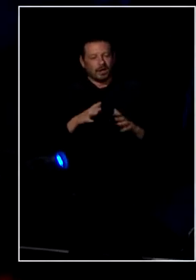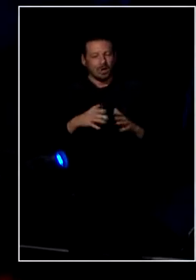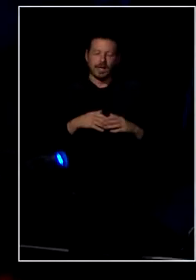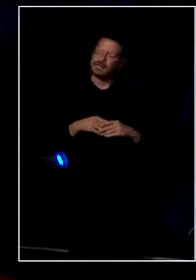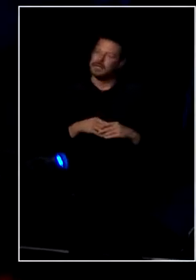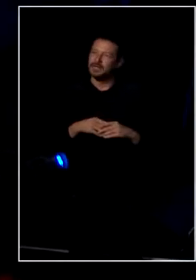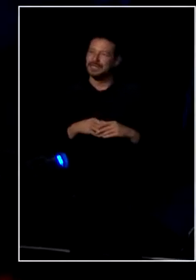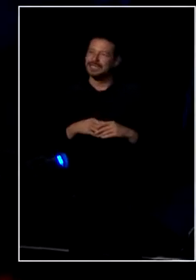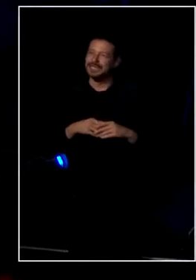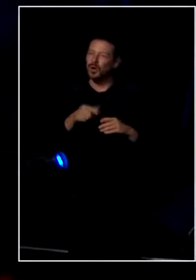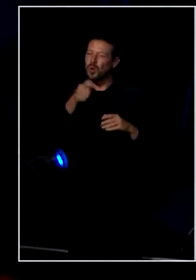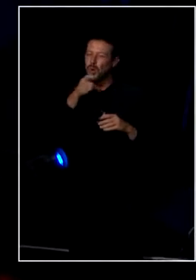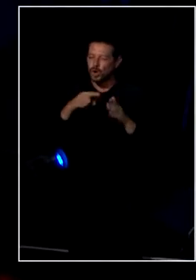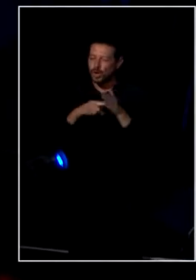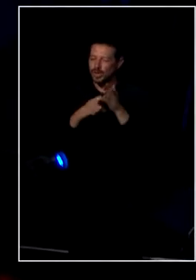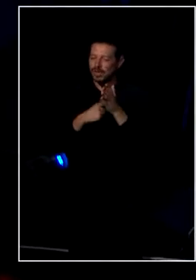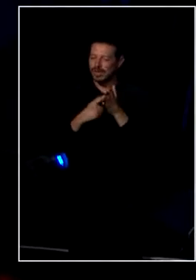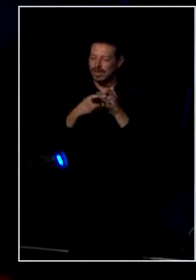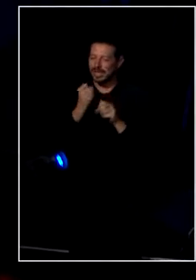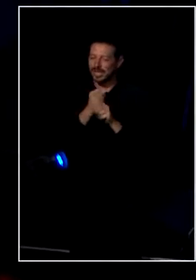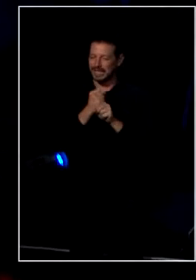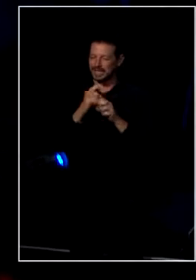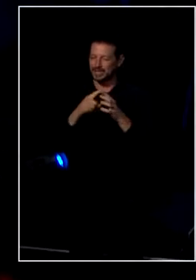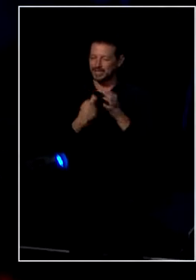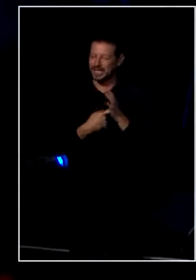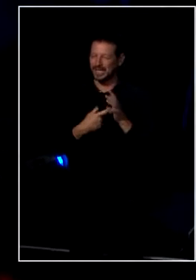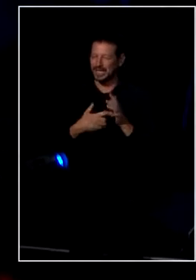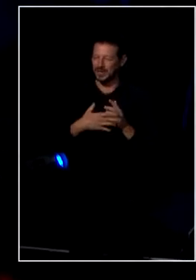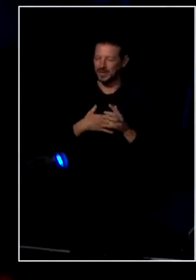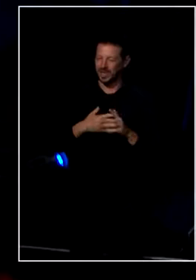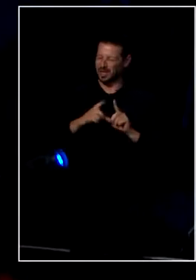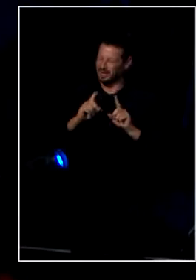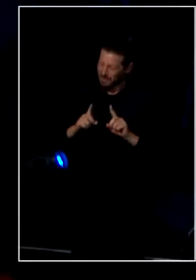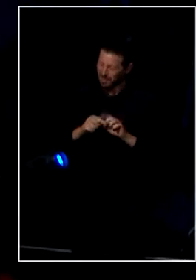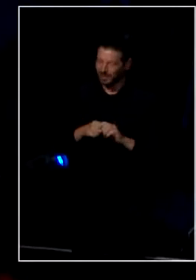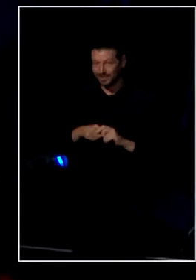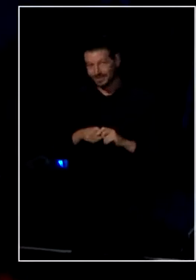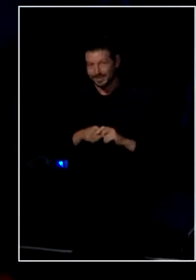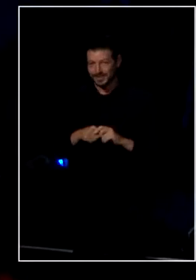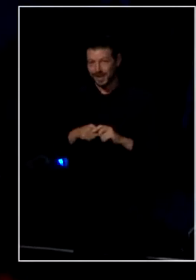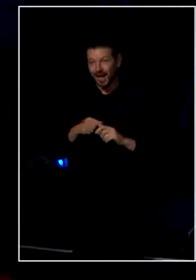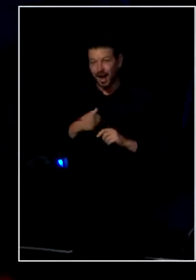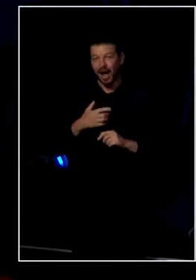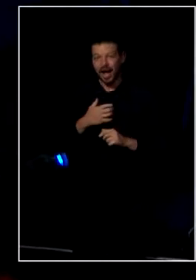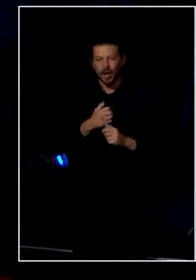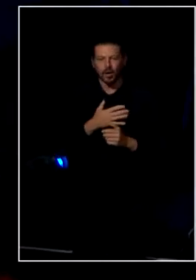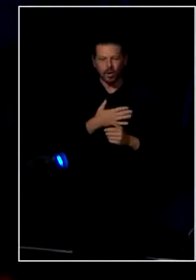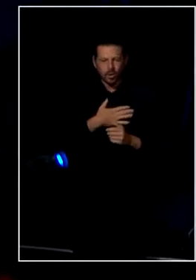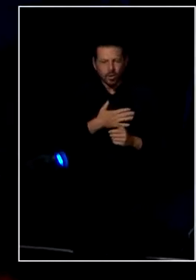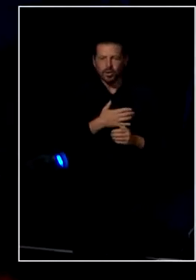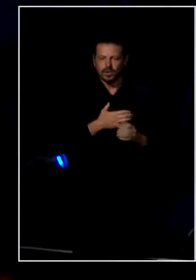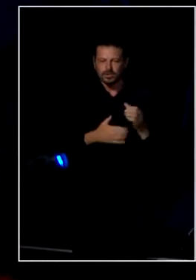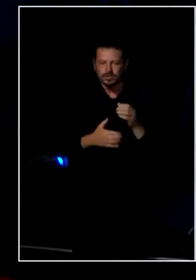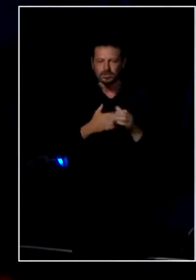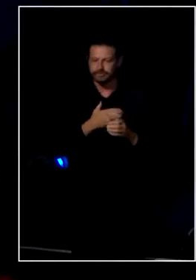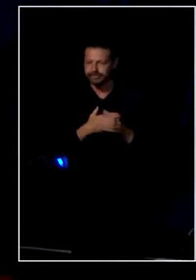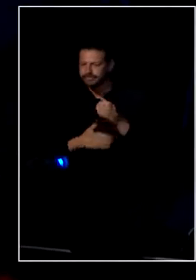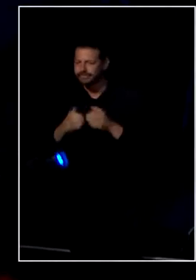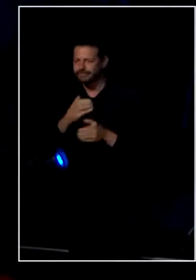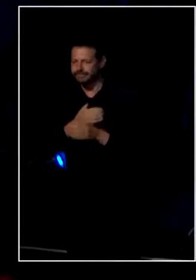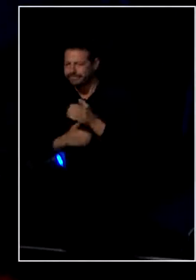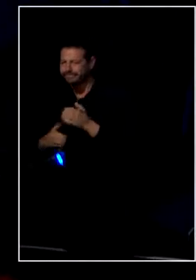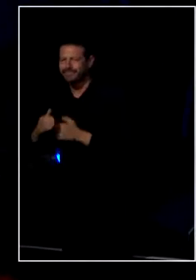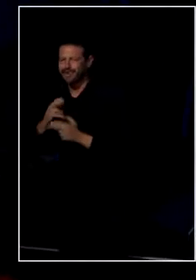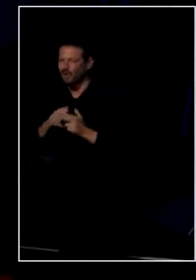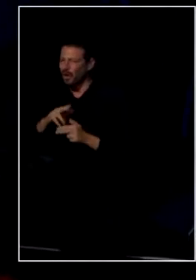triggered, but I felt triggered because I felt so much sympathy for everyone in this book, like even the funny ones